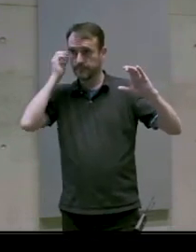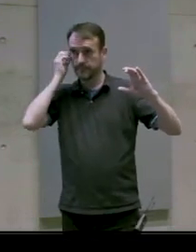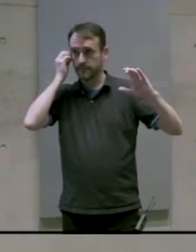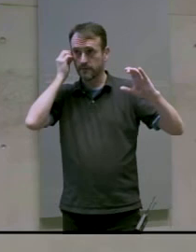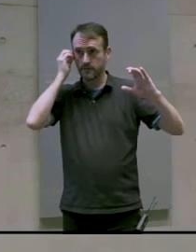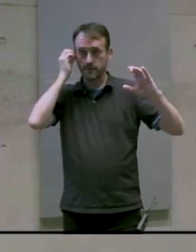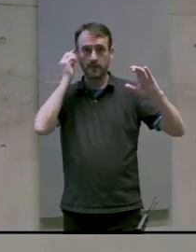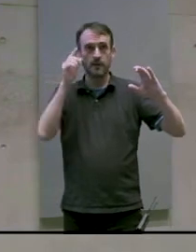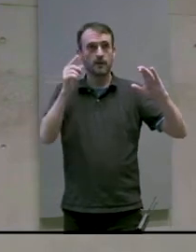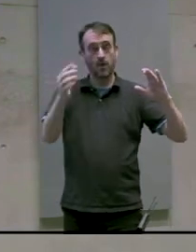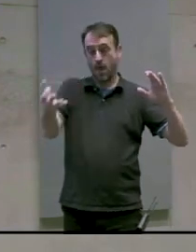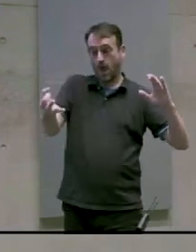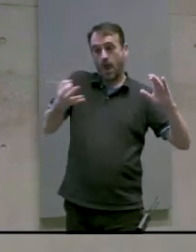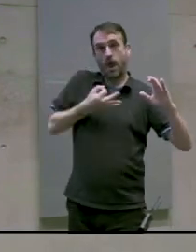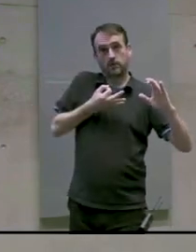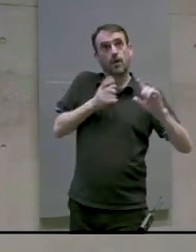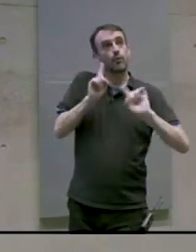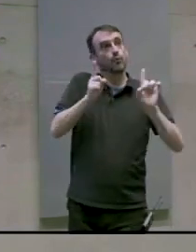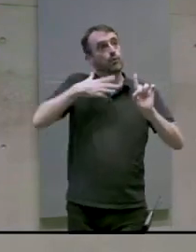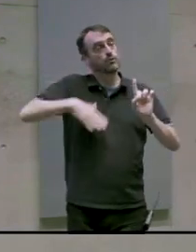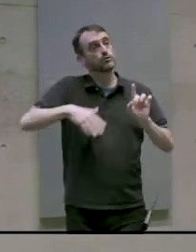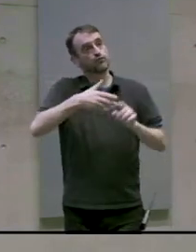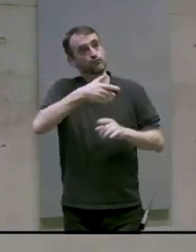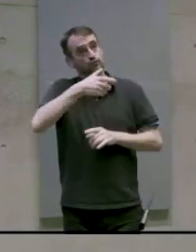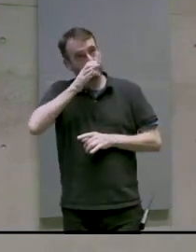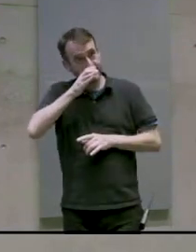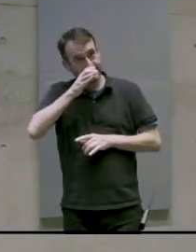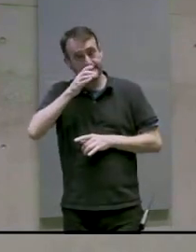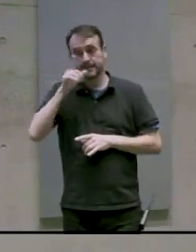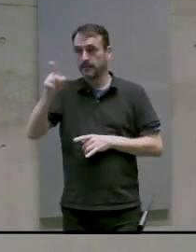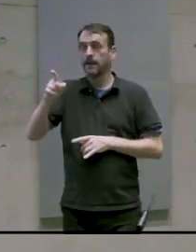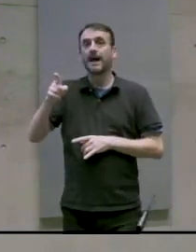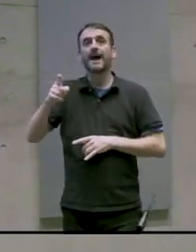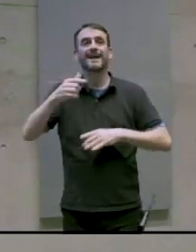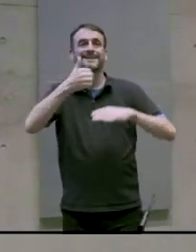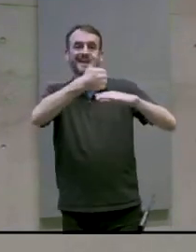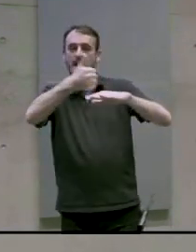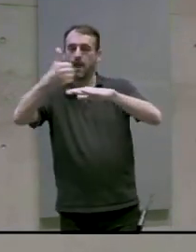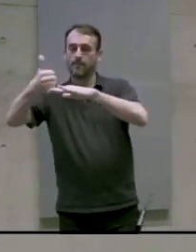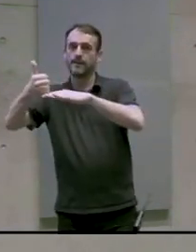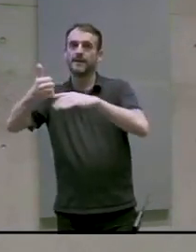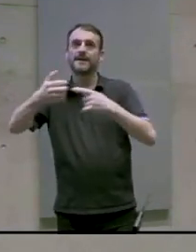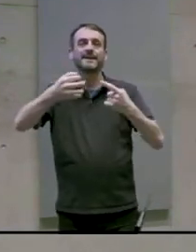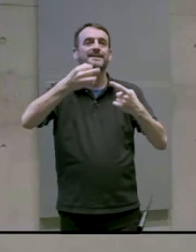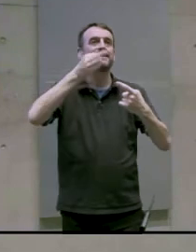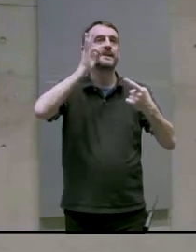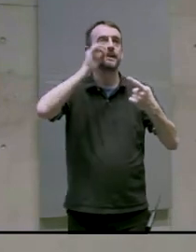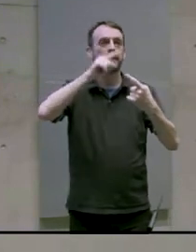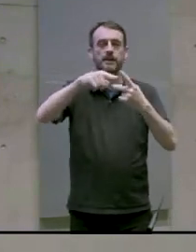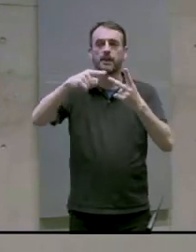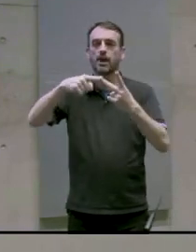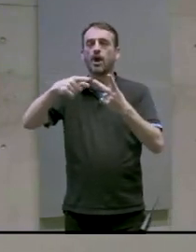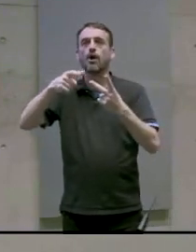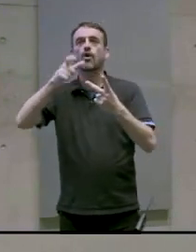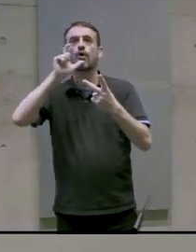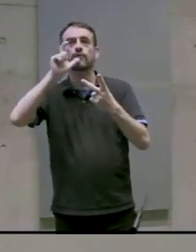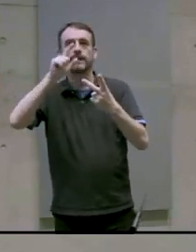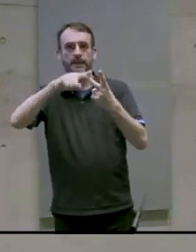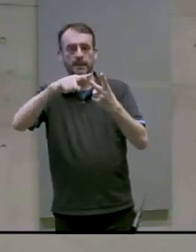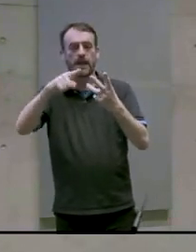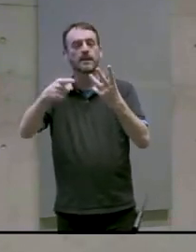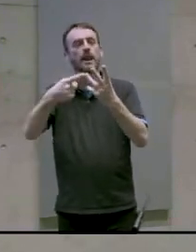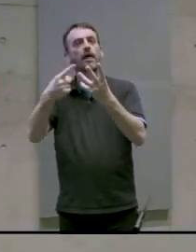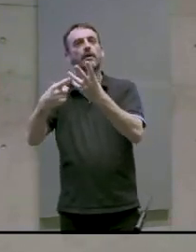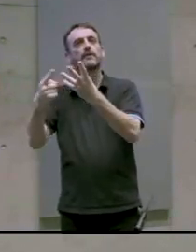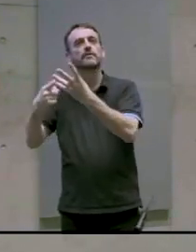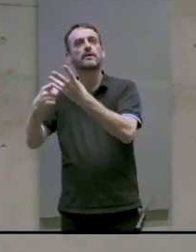it asks a question, what would you like to drink? It sets up tea, coffee, but then says cappuccino, latte, and all the different things,